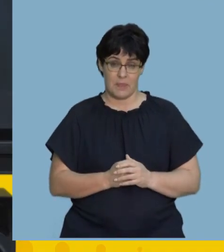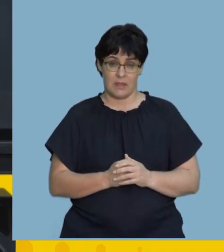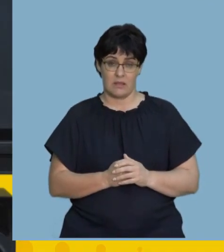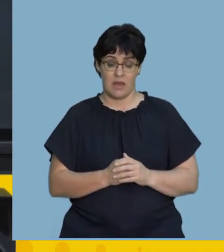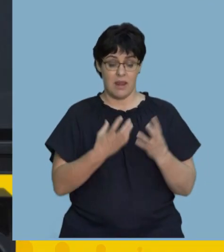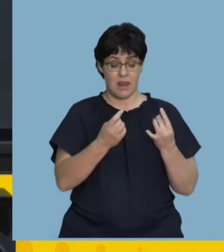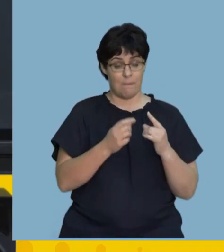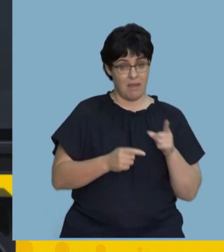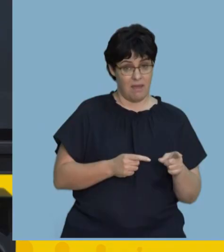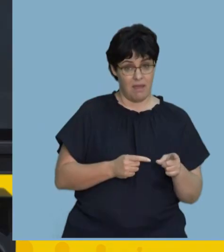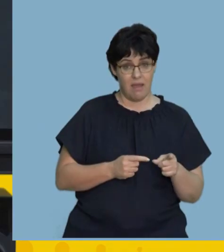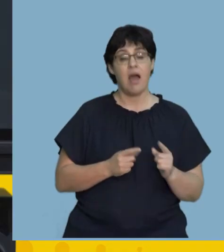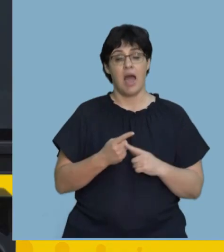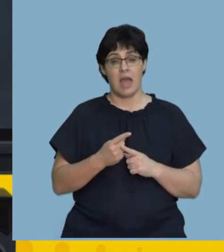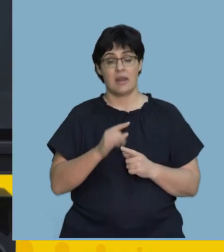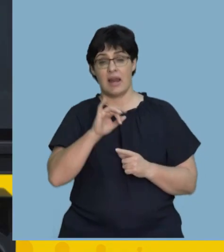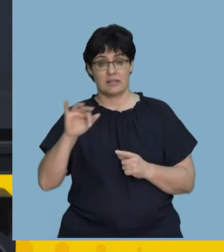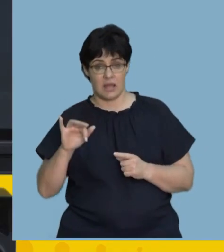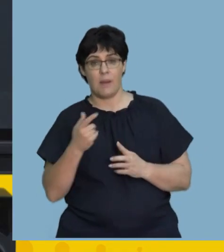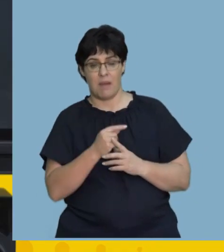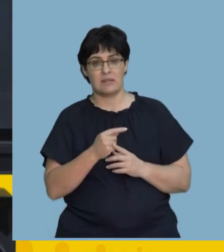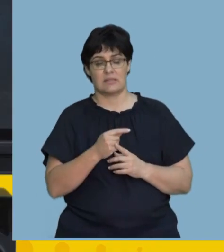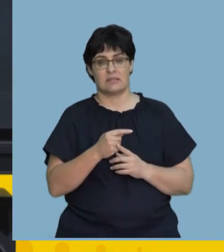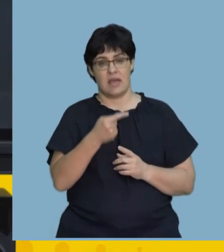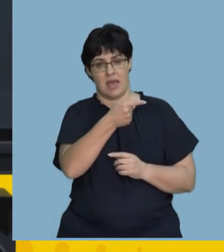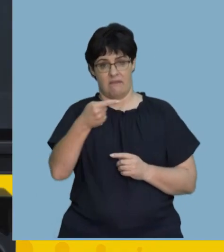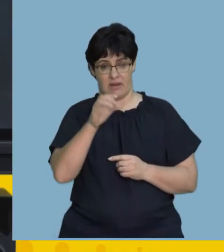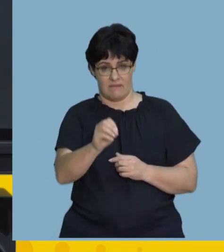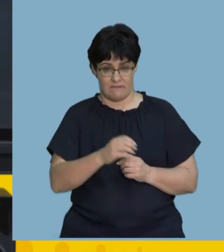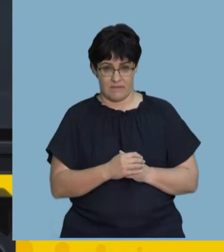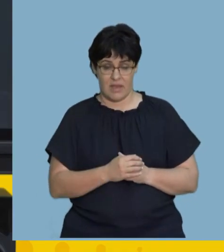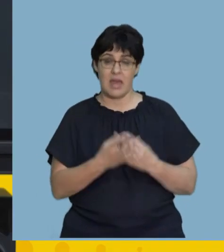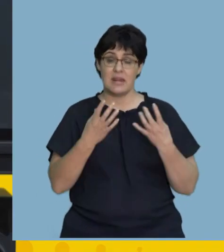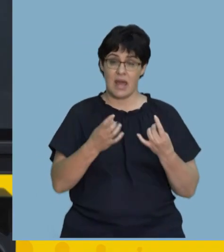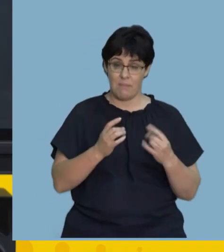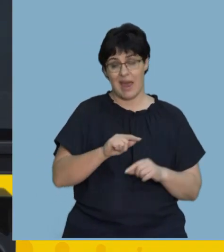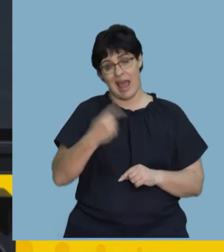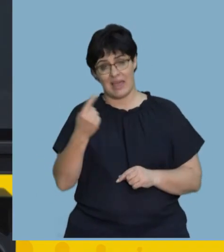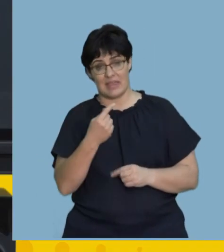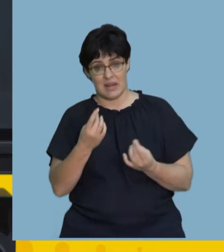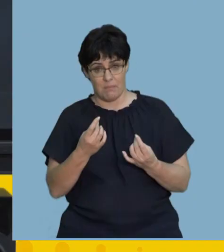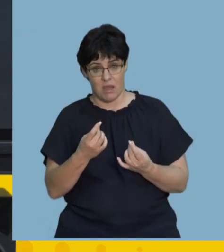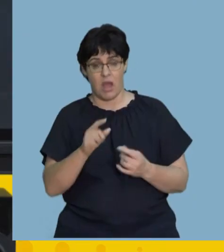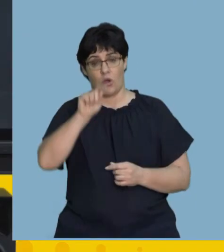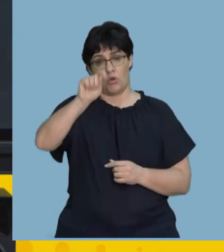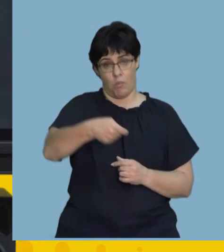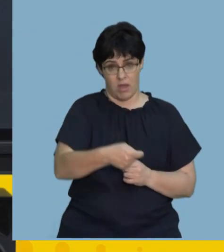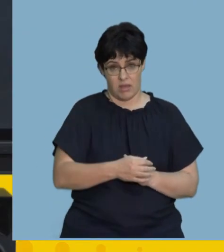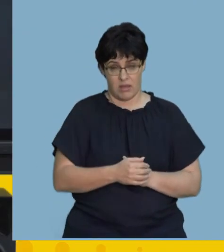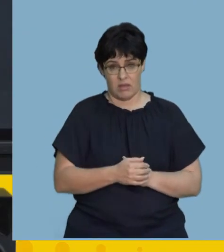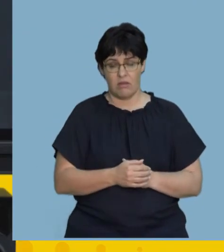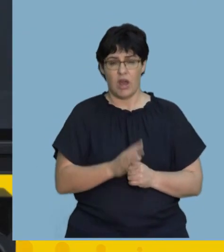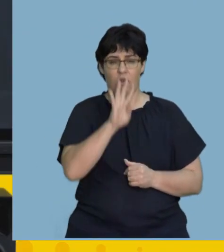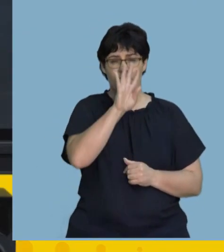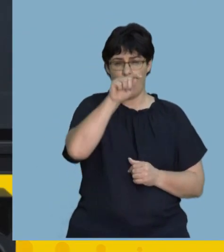and a letter, there must be a hyphen, okay? Between a number and another number, there must be a comma. Remember the 4.4,